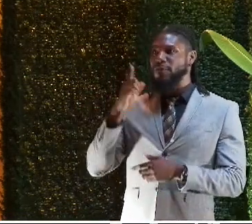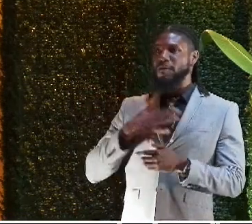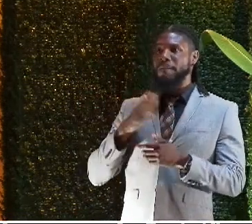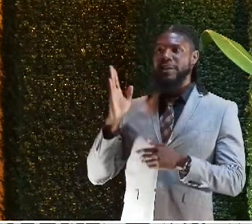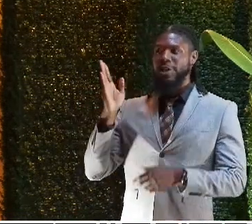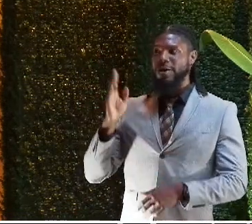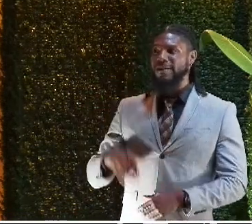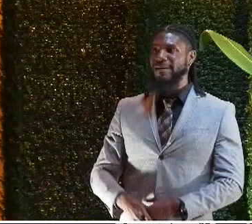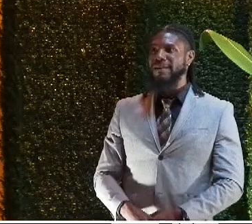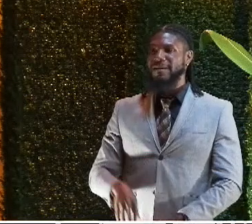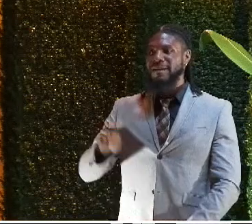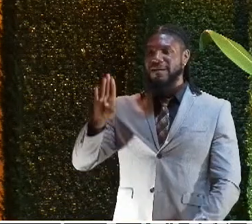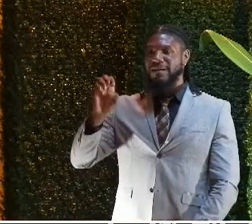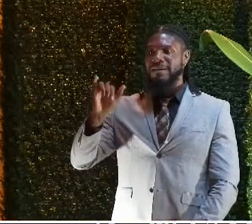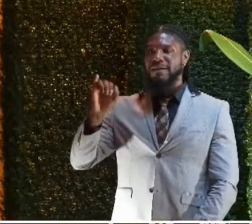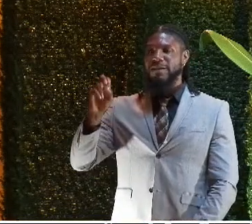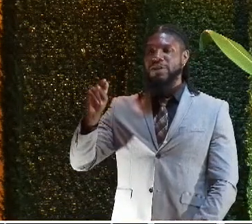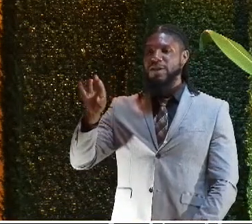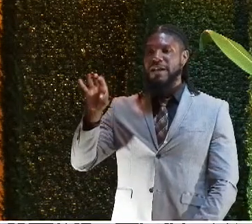Beyonce just went to Dubai